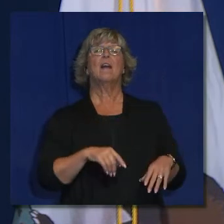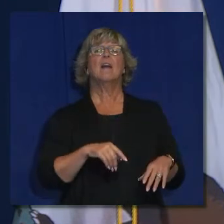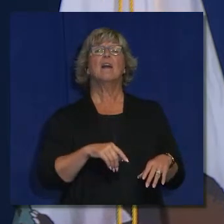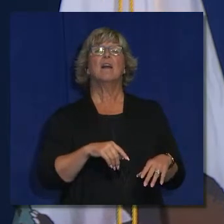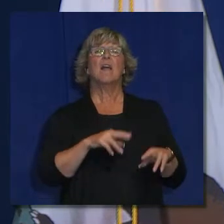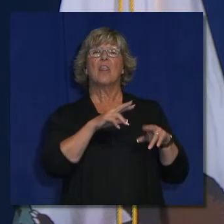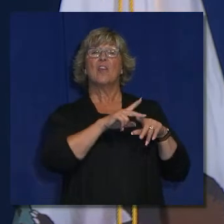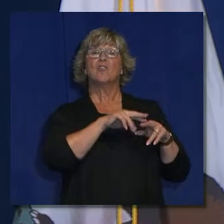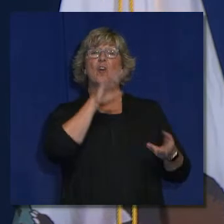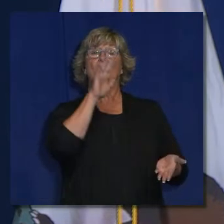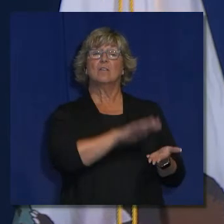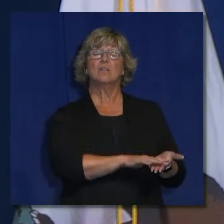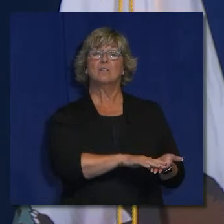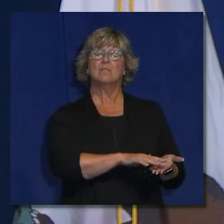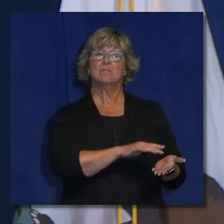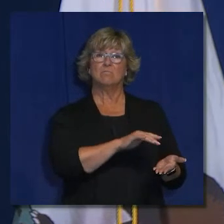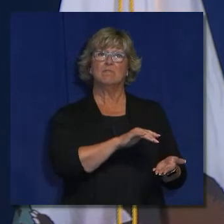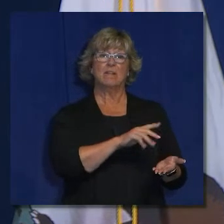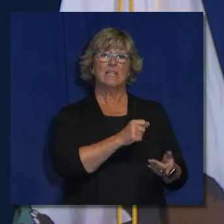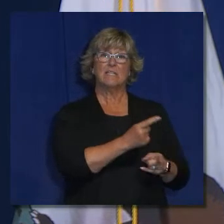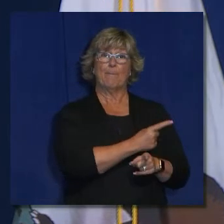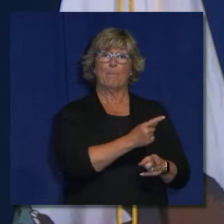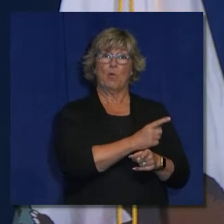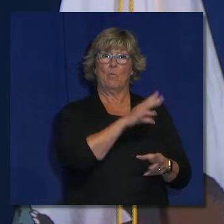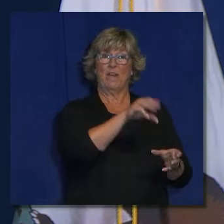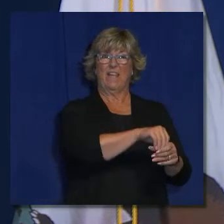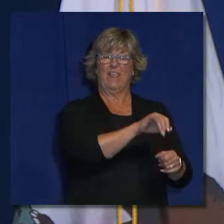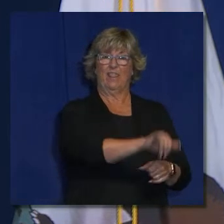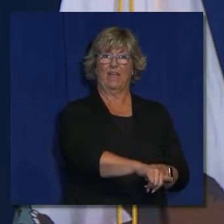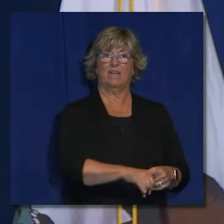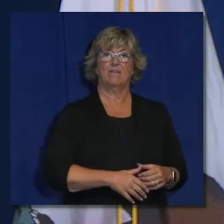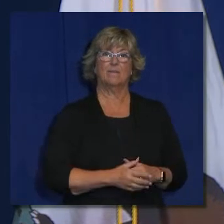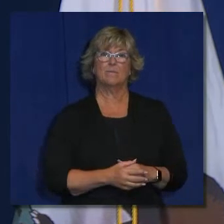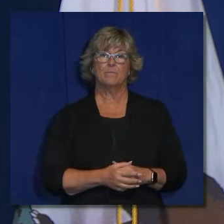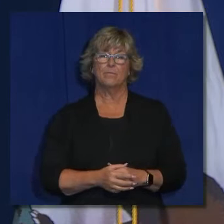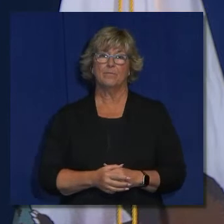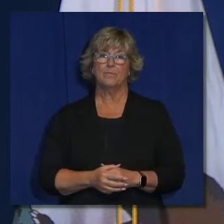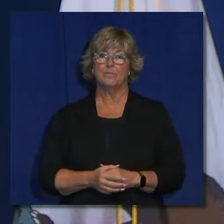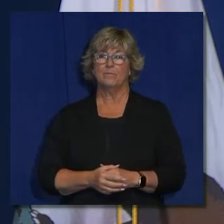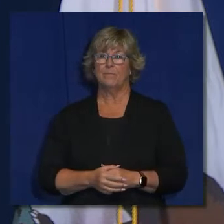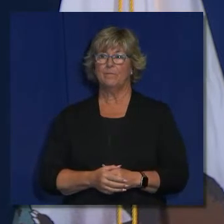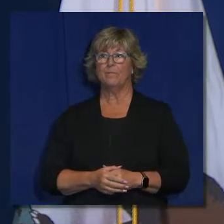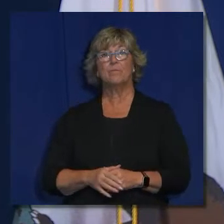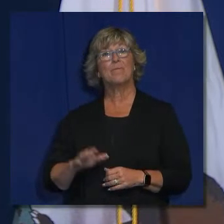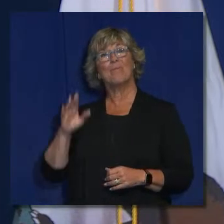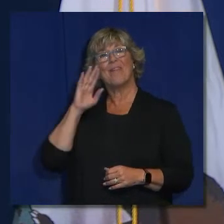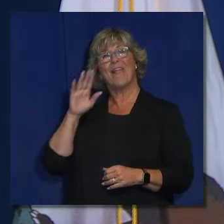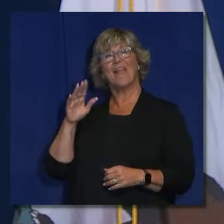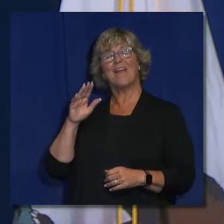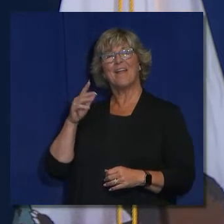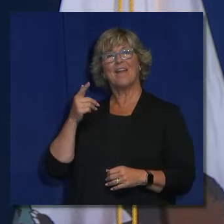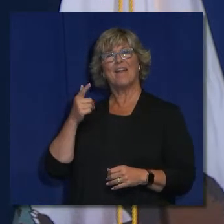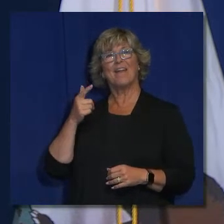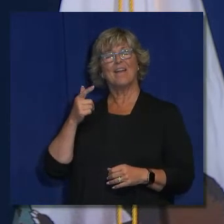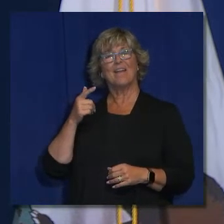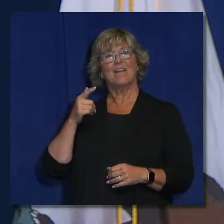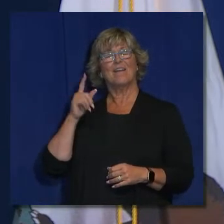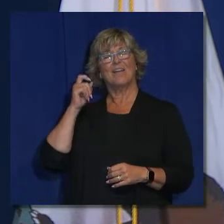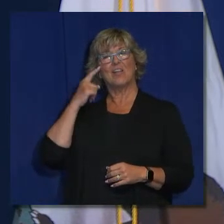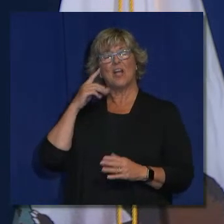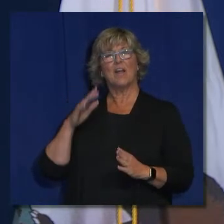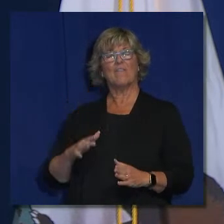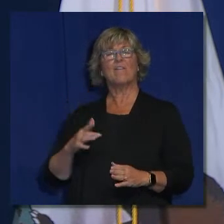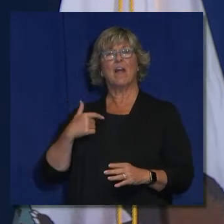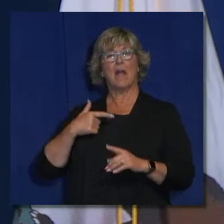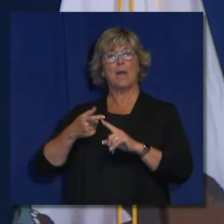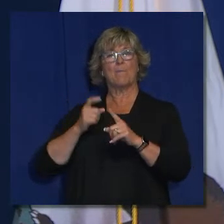2 of those 142 is appropriate. Hi, Governor. This is Laura Cordy at Politico. Thanks,